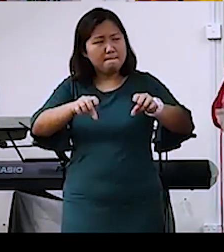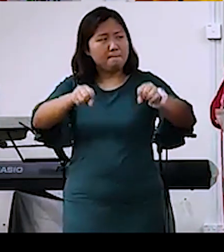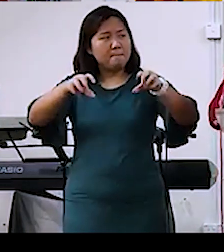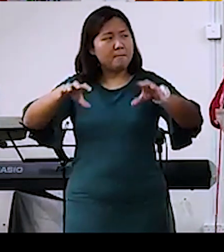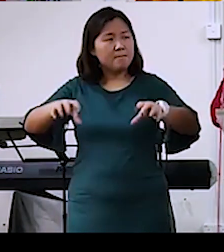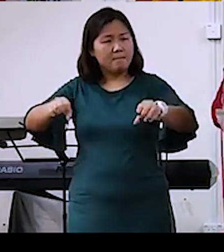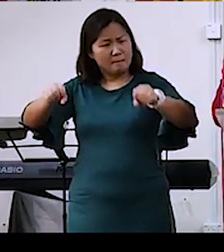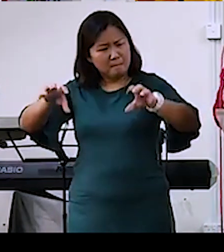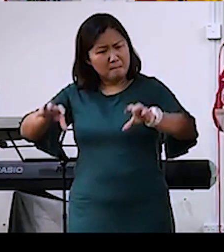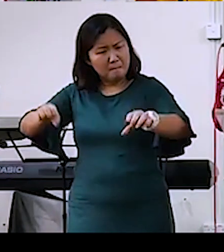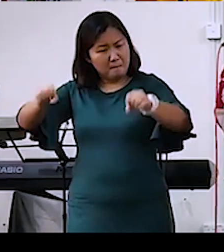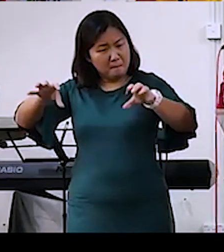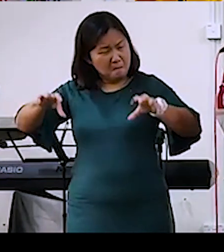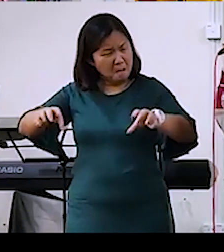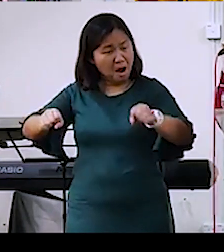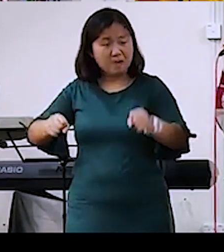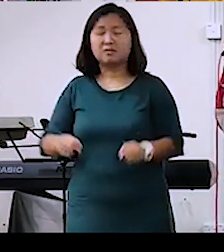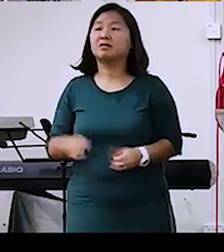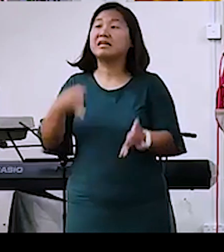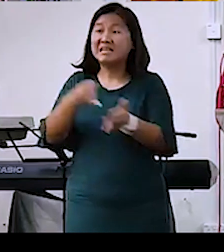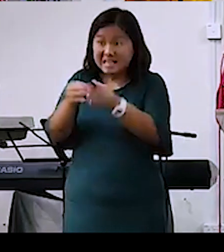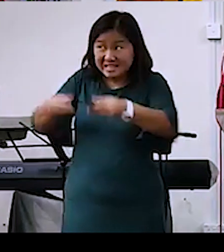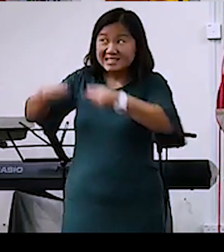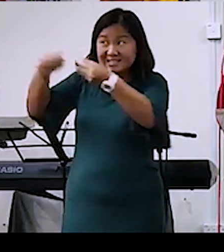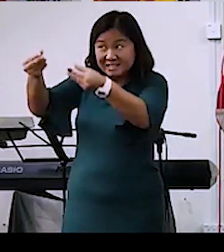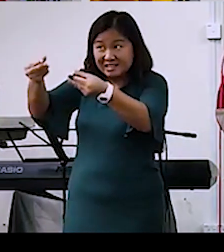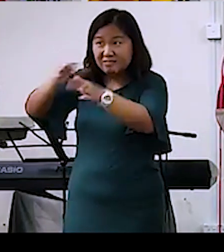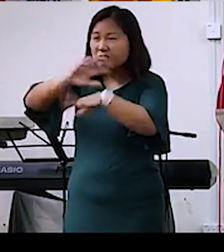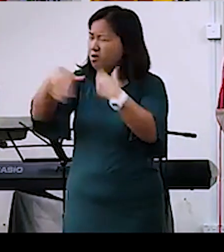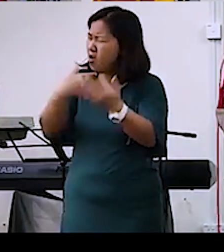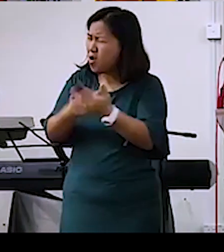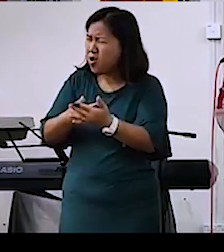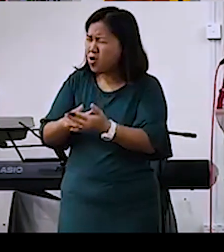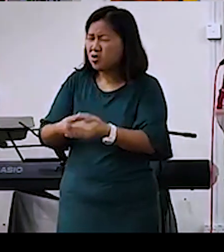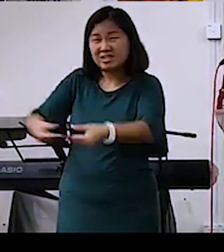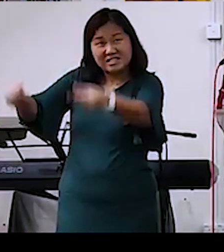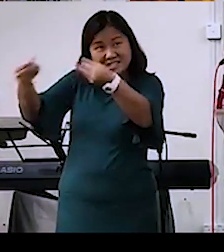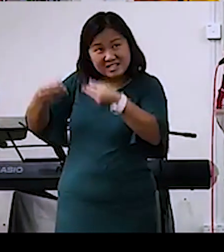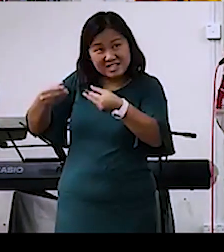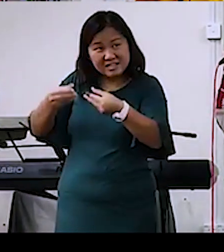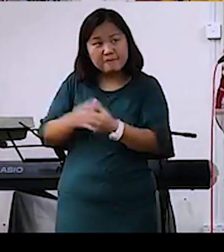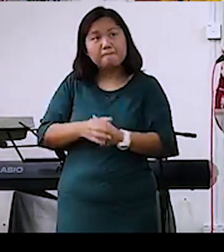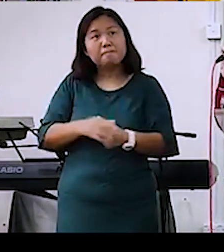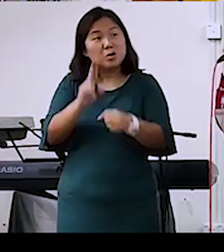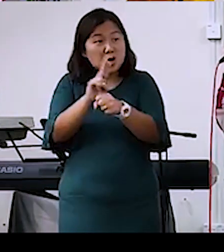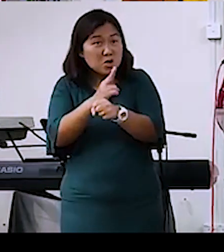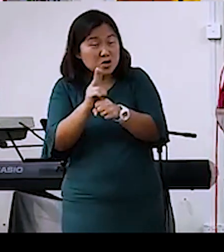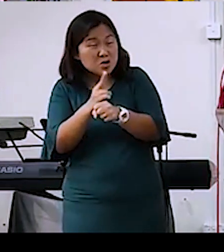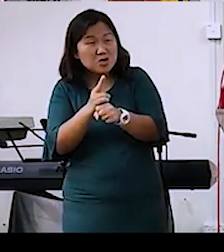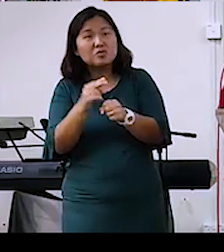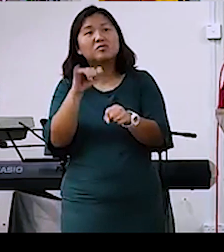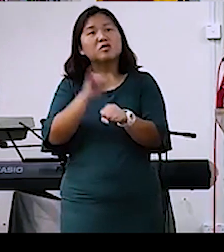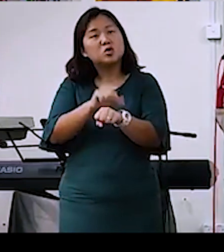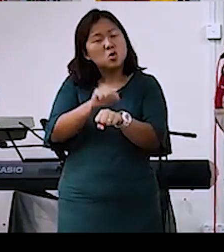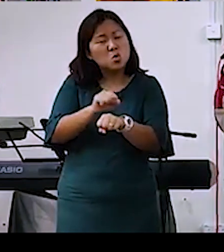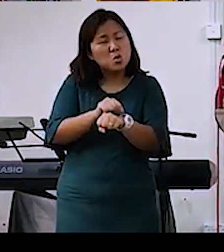It's an amazing gift. I love massages. Okay, you know what I'm saying? So every gift that God has given, yeah, you can use those gifts a little bit to make some money and